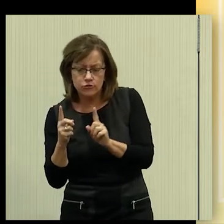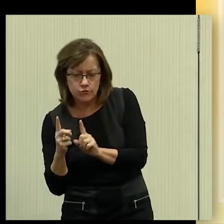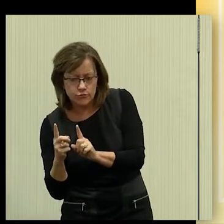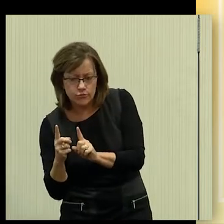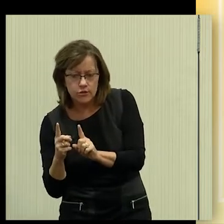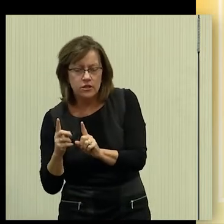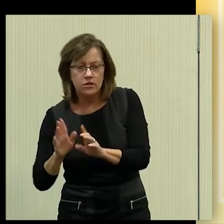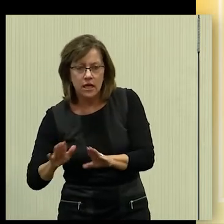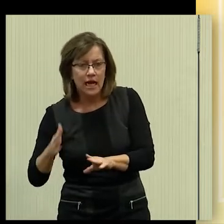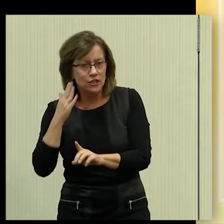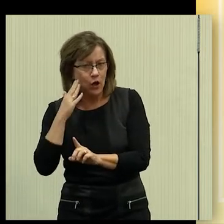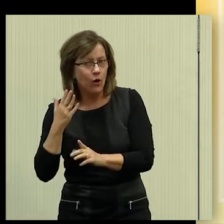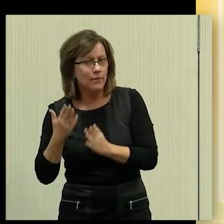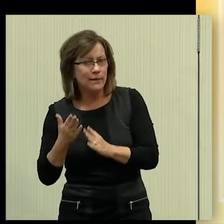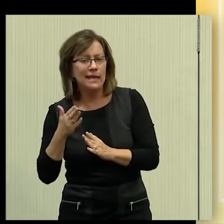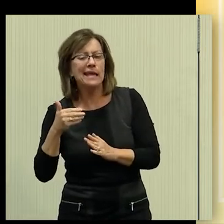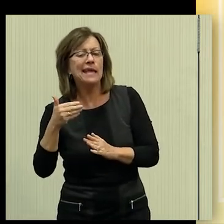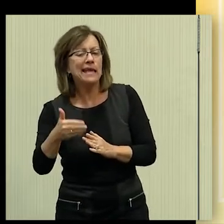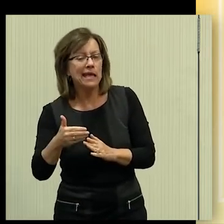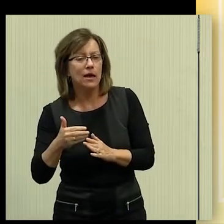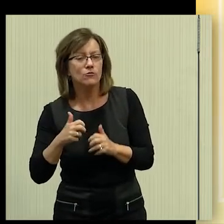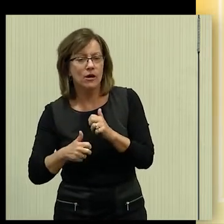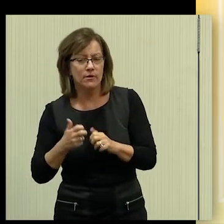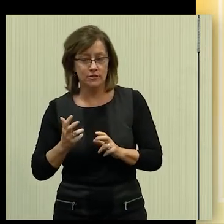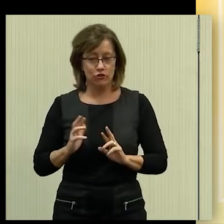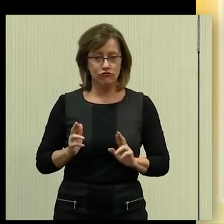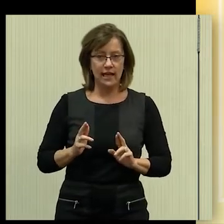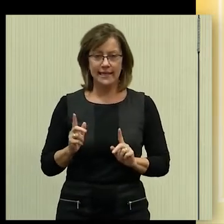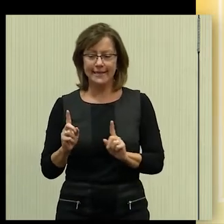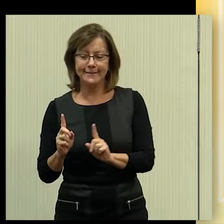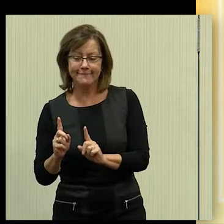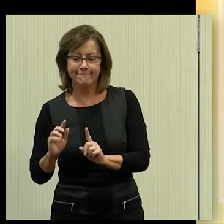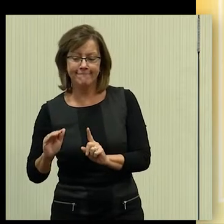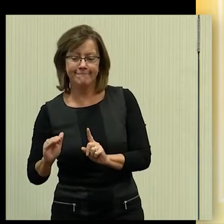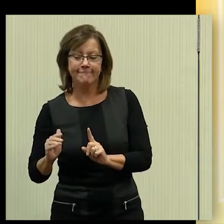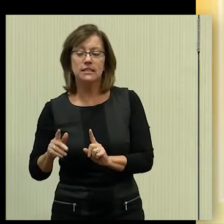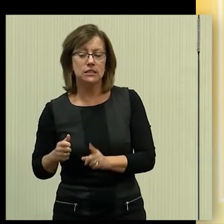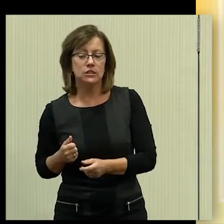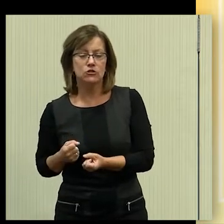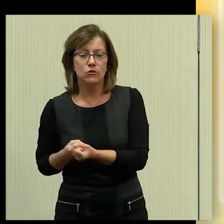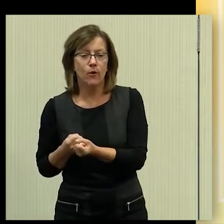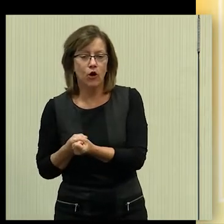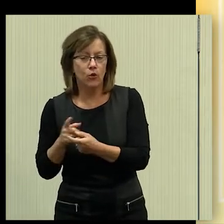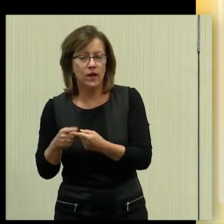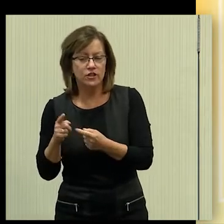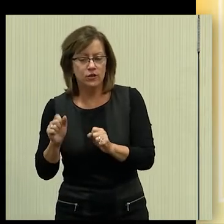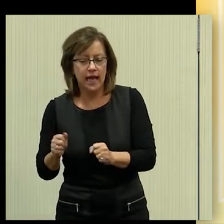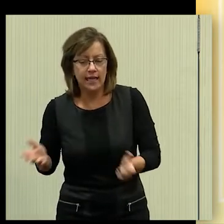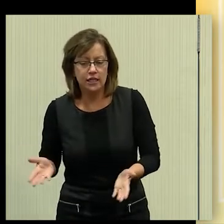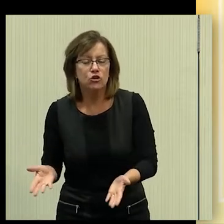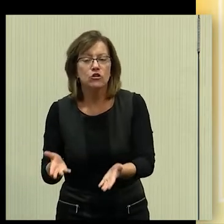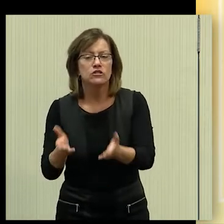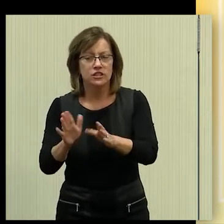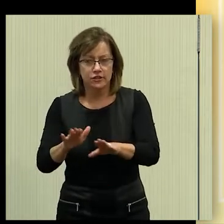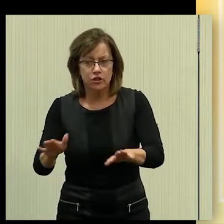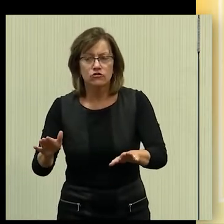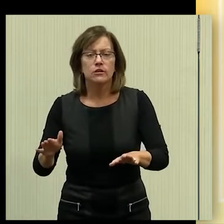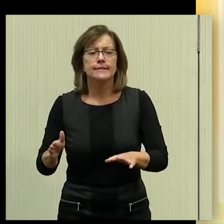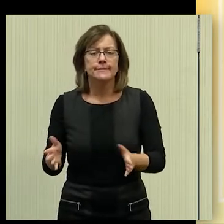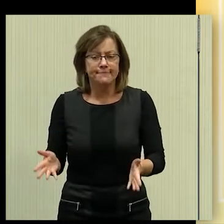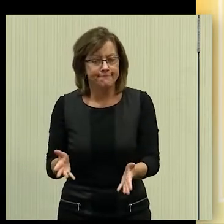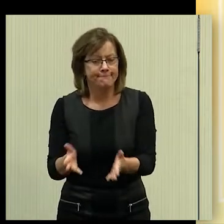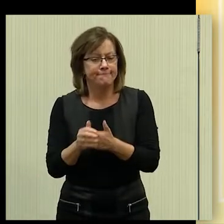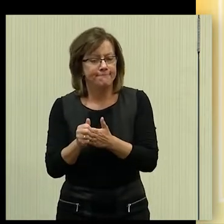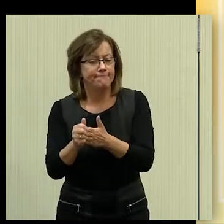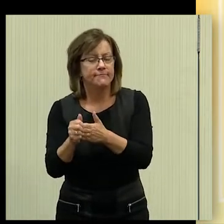know there might be a problem here so that you're kind of ready and you're there, and then supporting when you can, encouraging children so that they